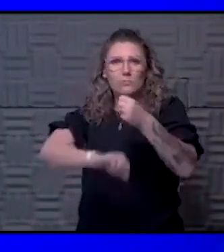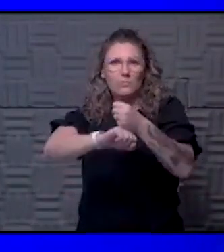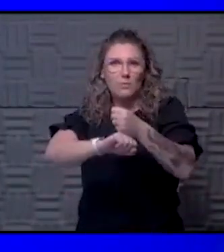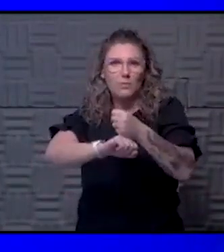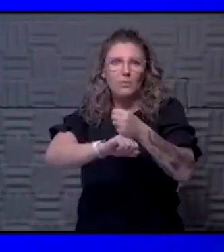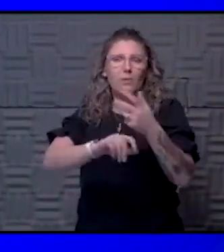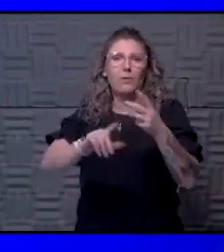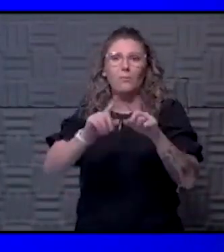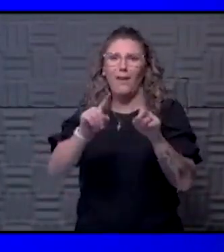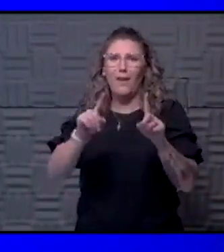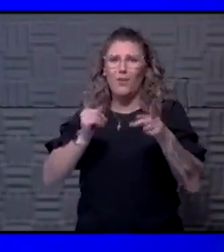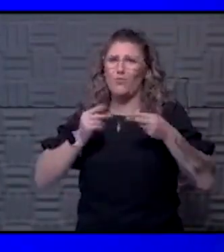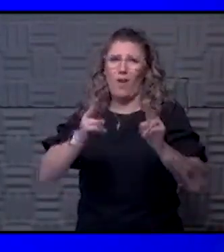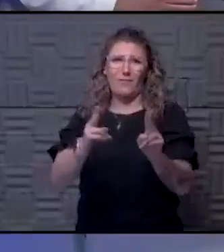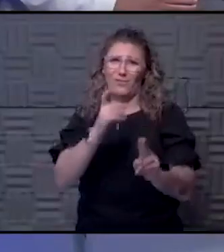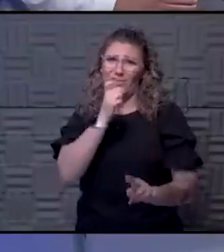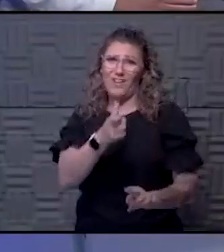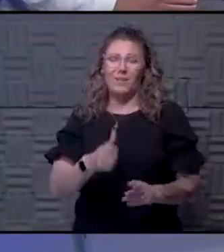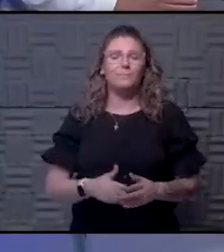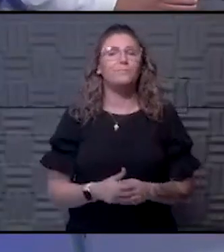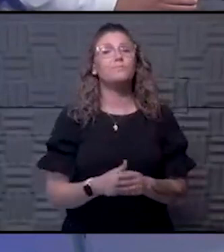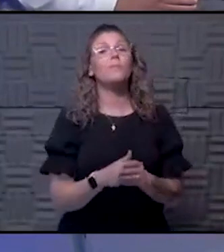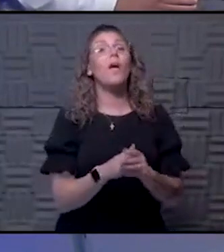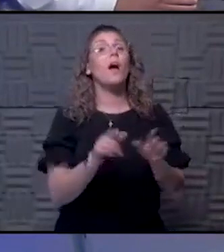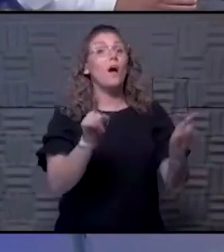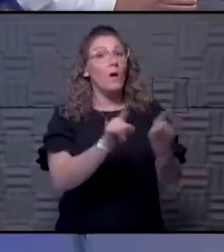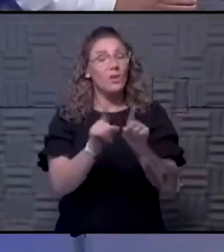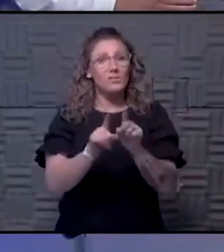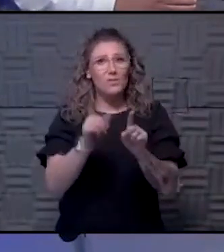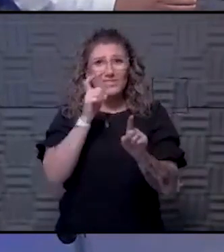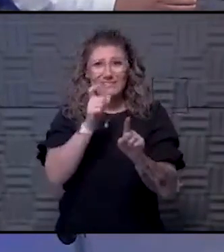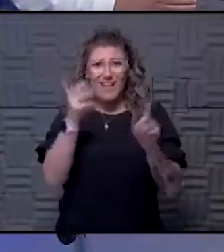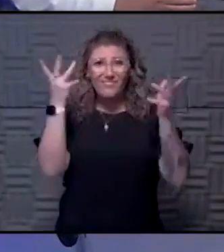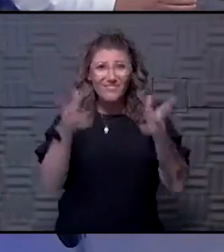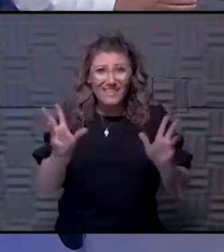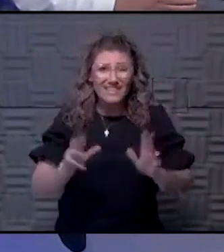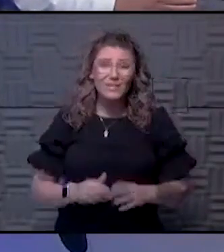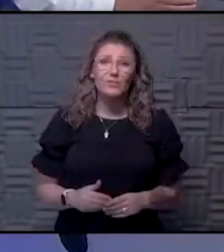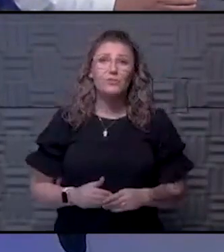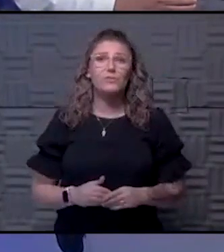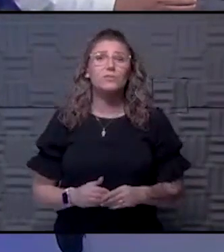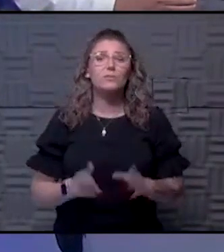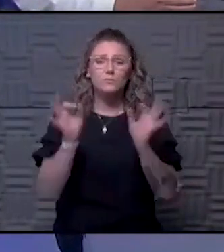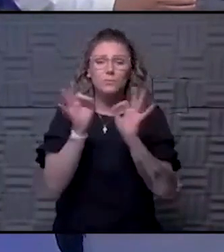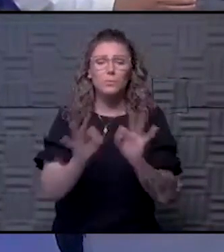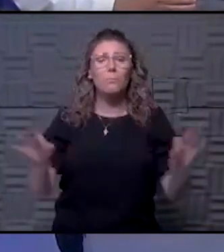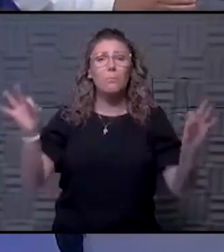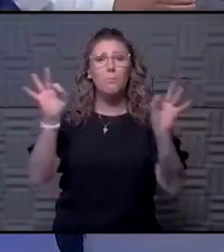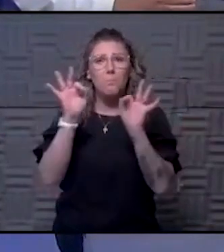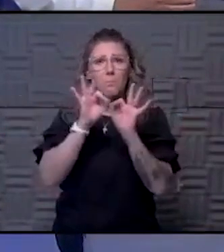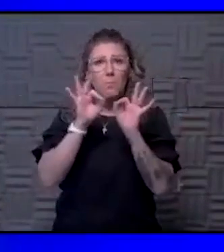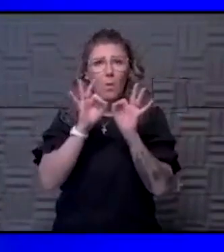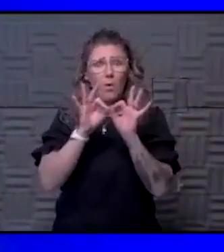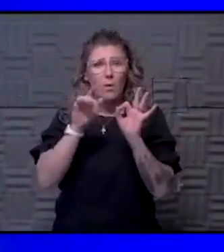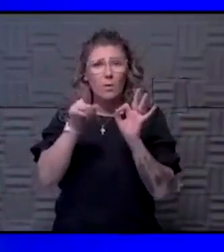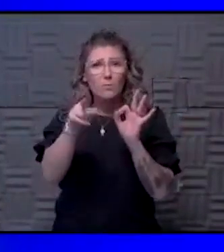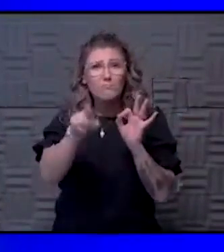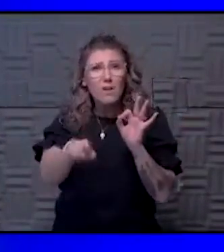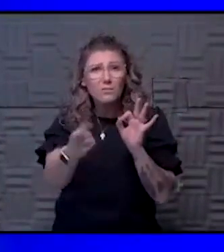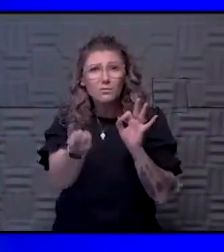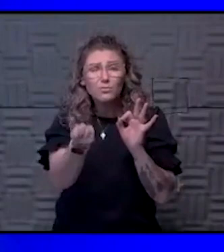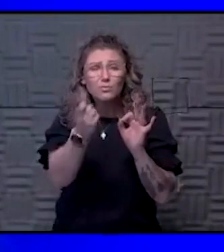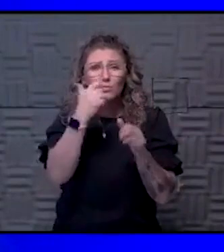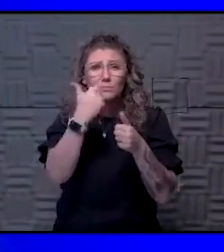wasn't rushed by any means. And it's not over. So I think it's important to remember that these vaccines didn't just